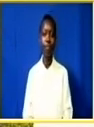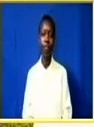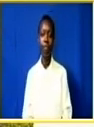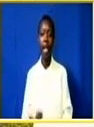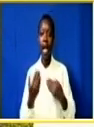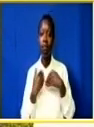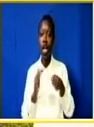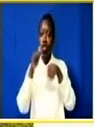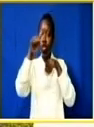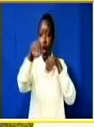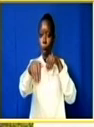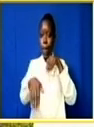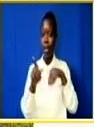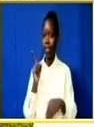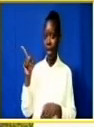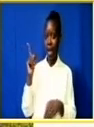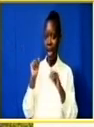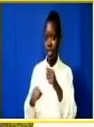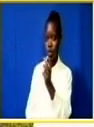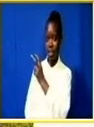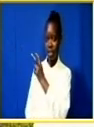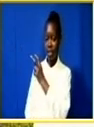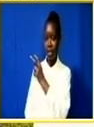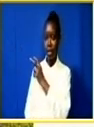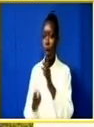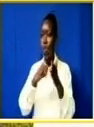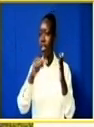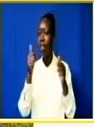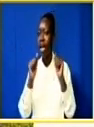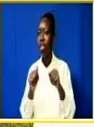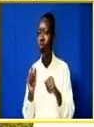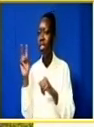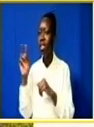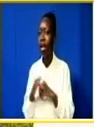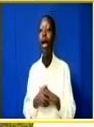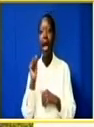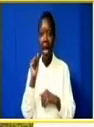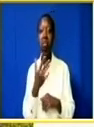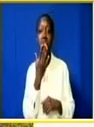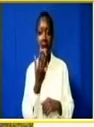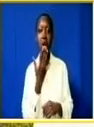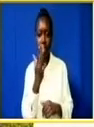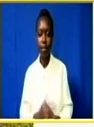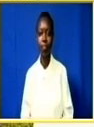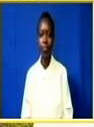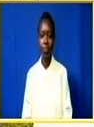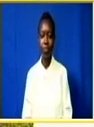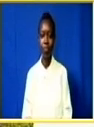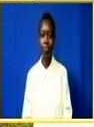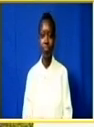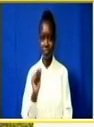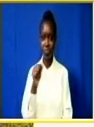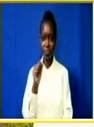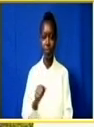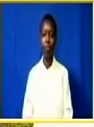slope. Mm-hmm. You can see the slope. Mm-hmm. And what else can you see? Flowers. Mm-hmm. Right? Yeah. Flowers.